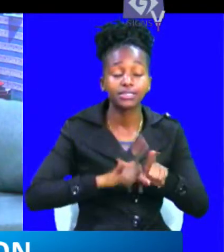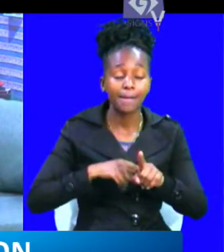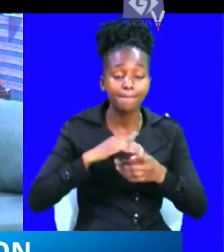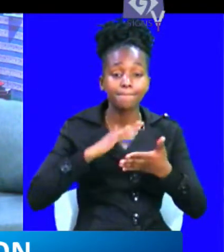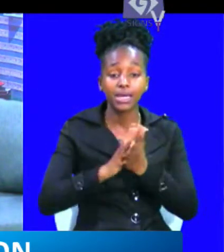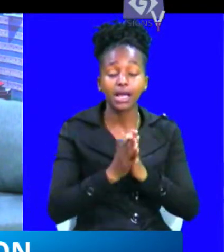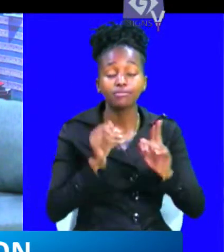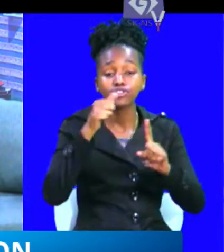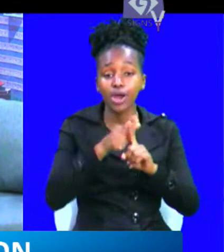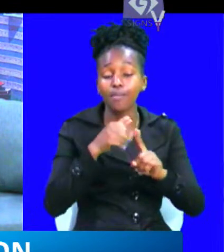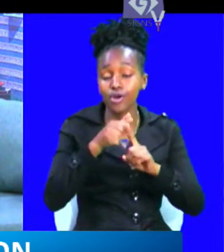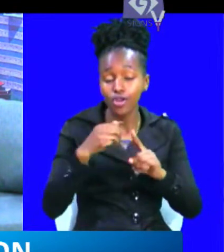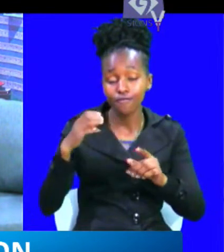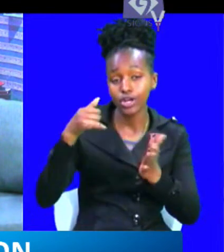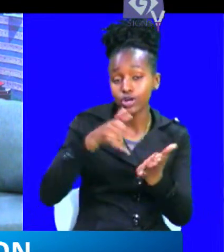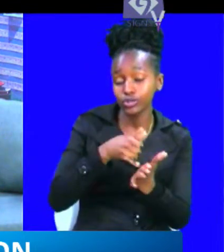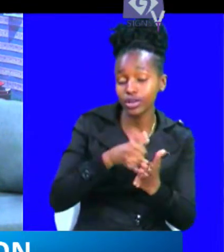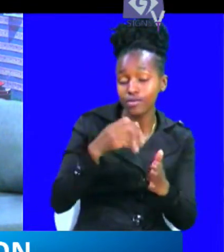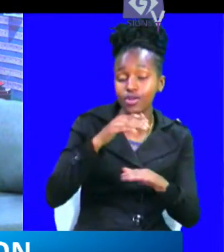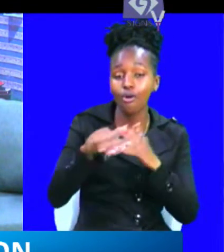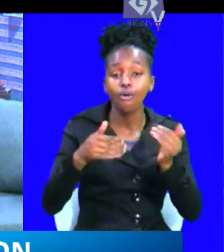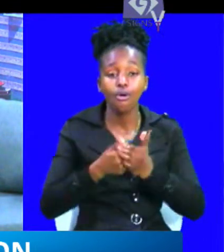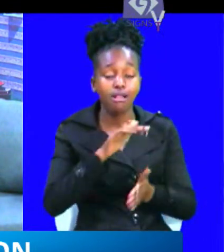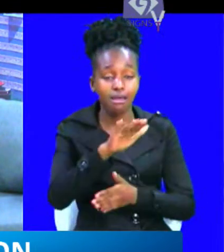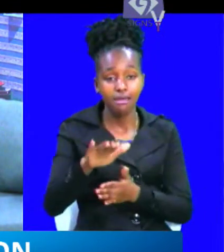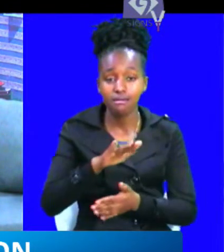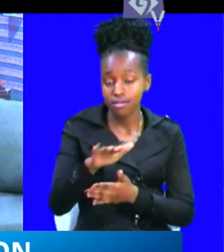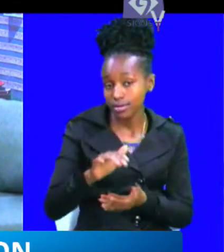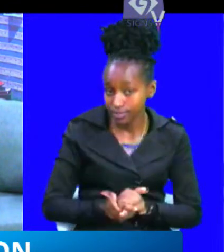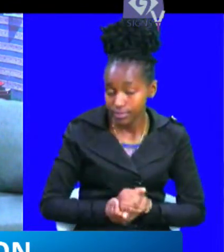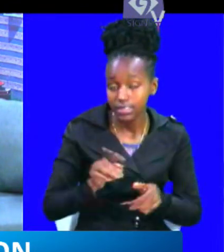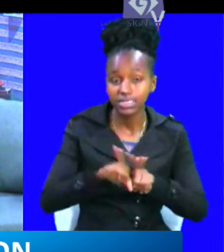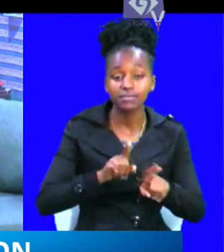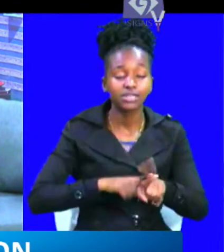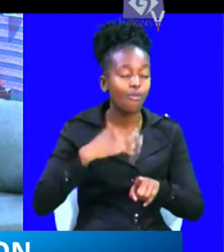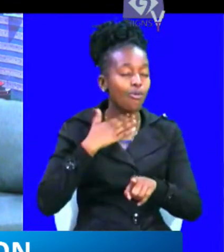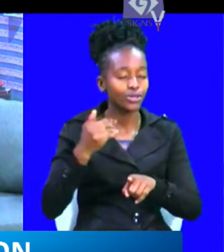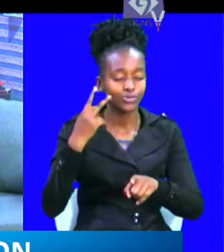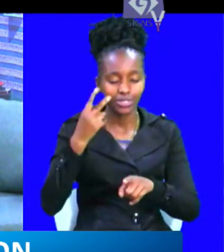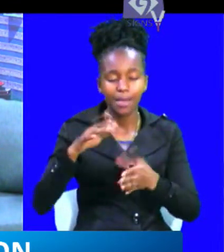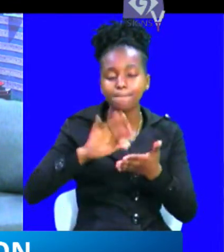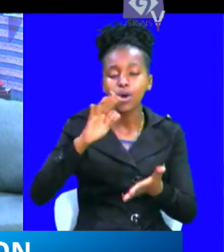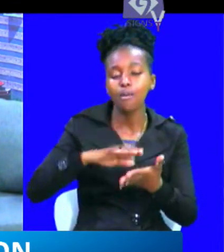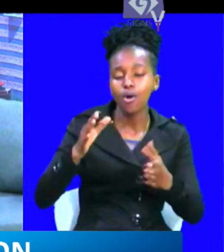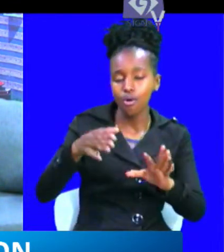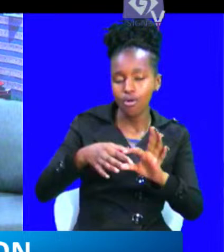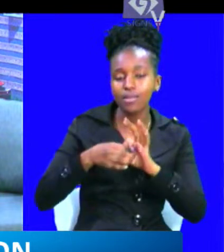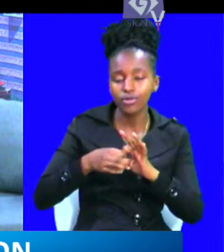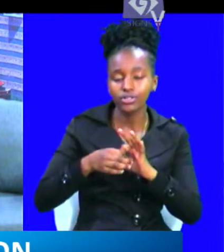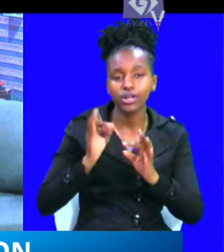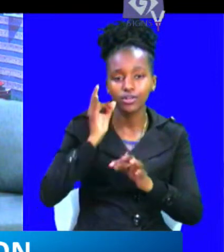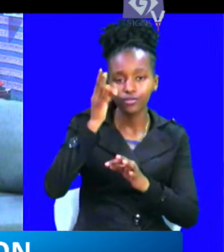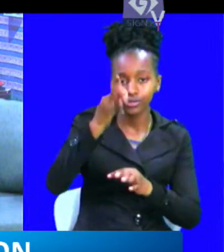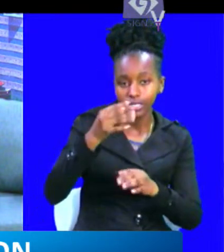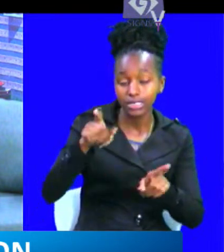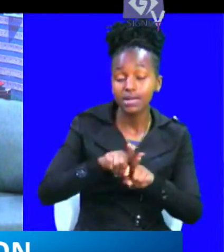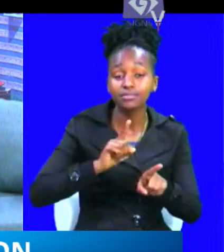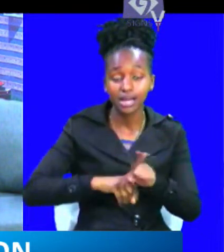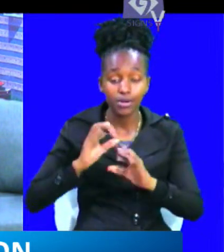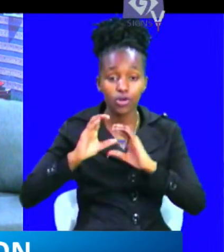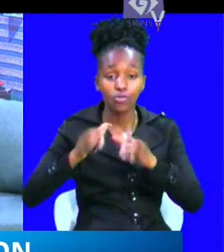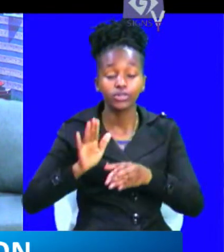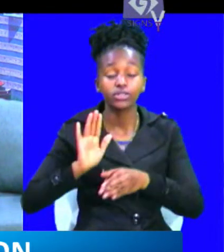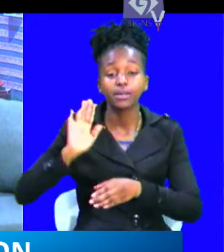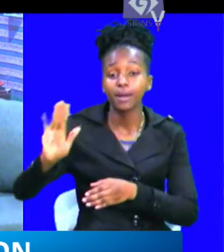of inclusivity in Yes. all areas, and I'm looking for more collaborations in the future, especially for your community.